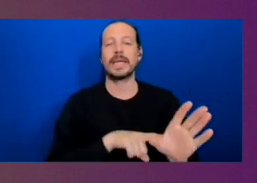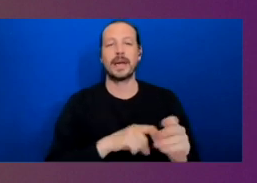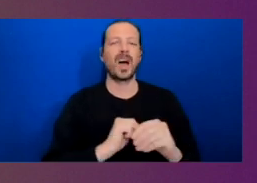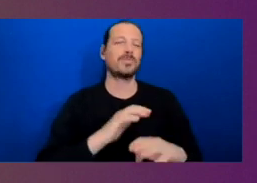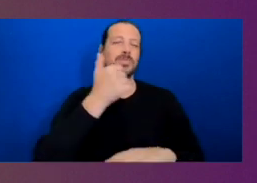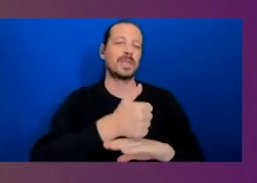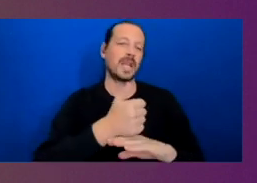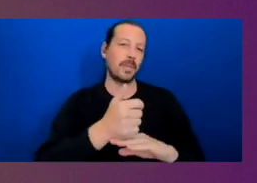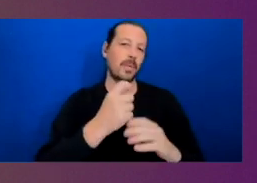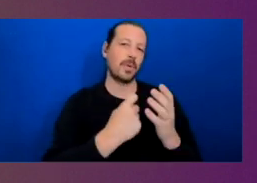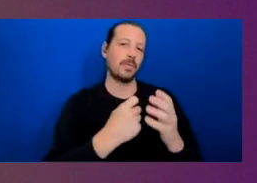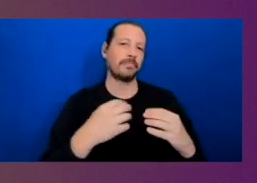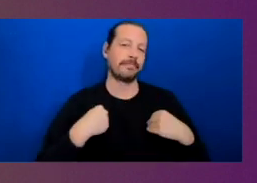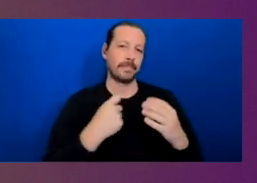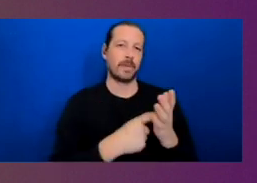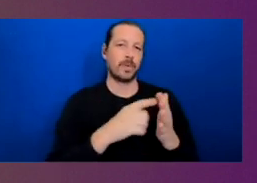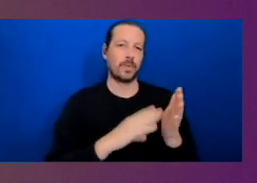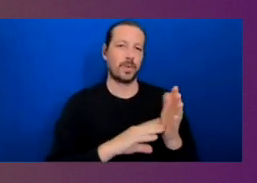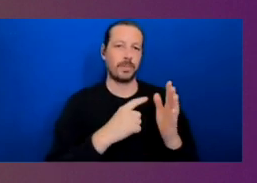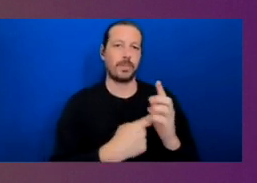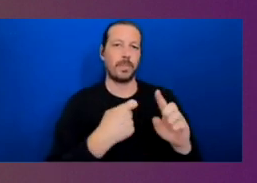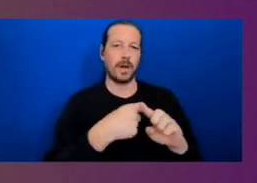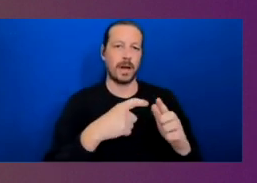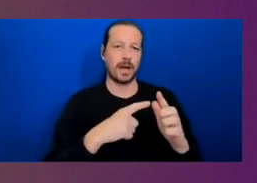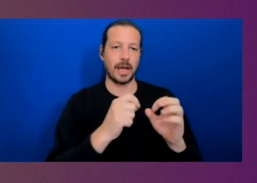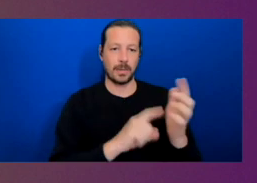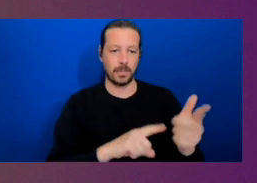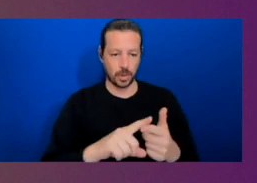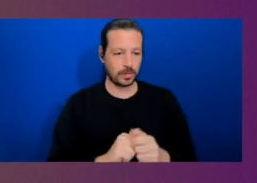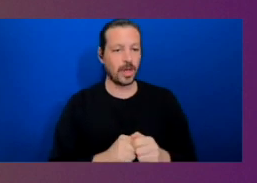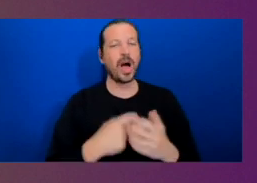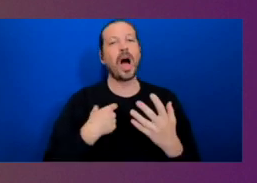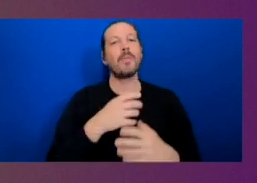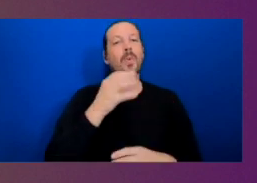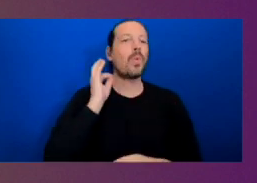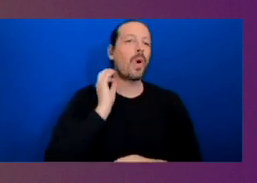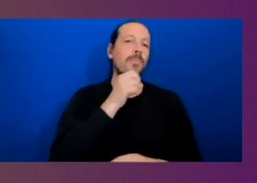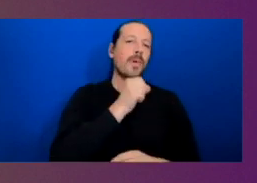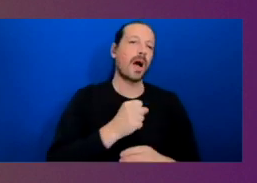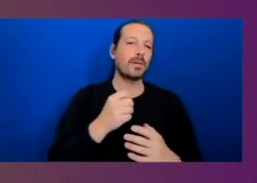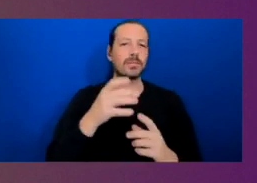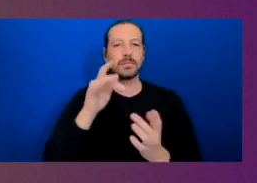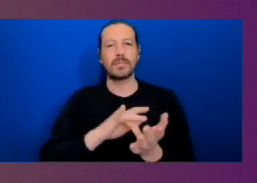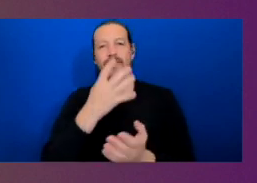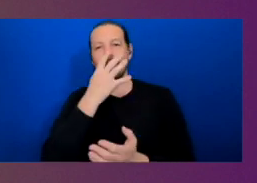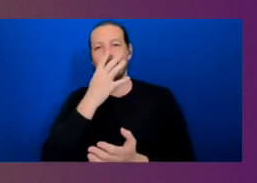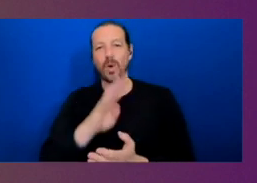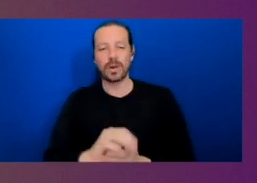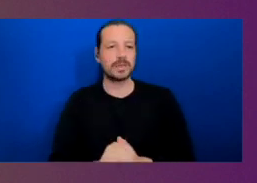my mid-40s, and I often you'll find me wearing a hat, and my pronouns are he and